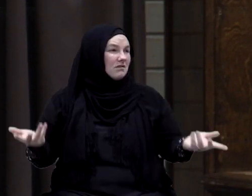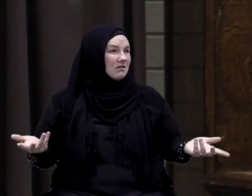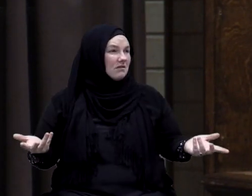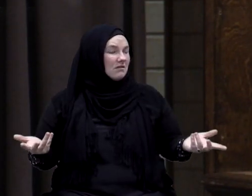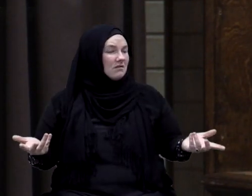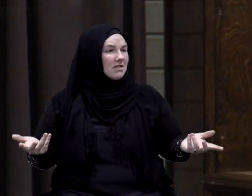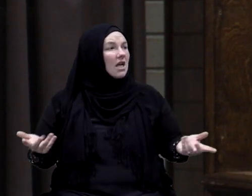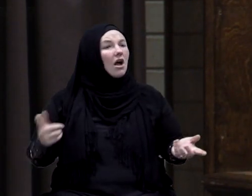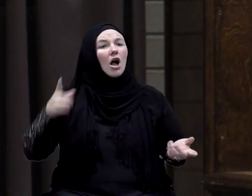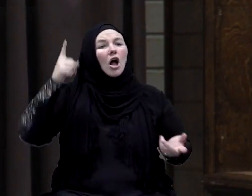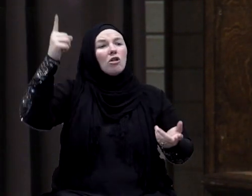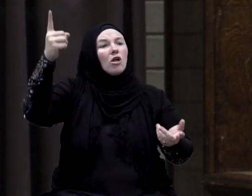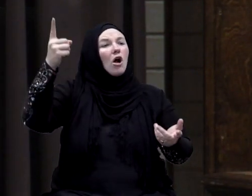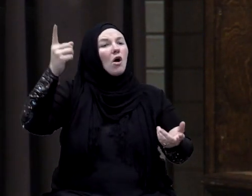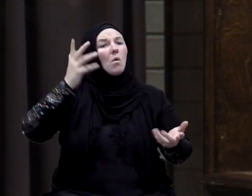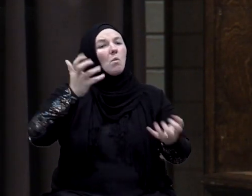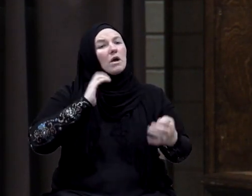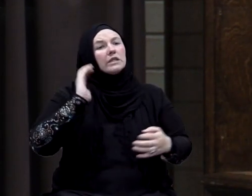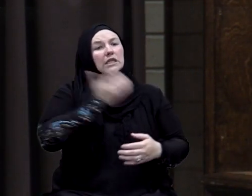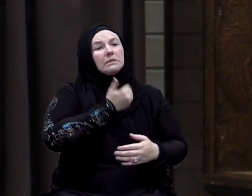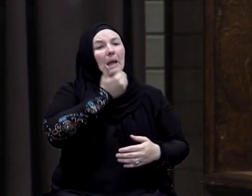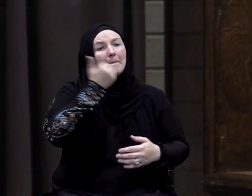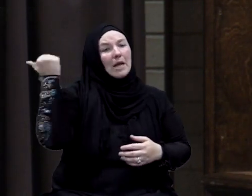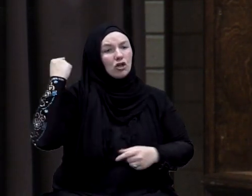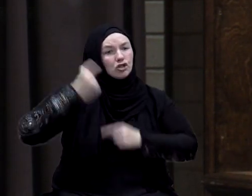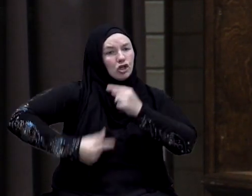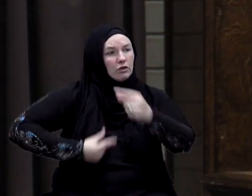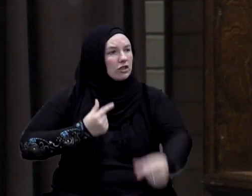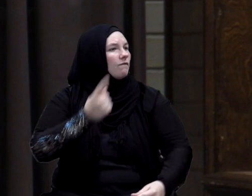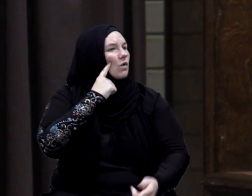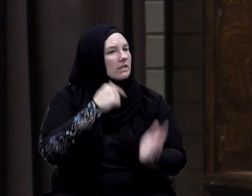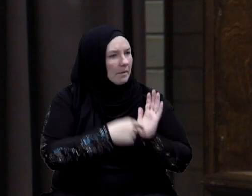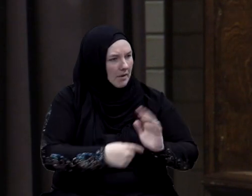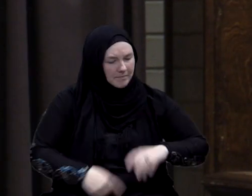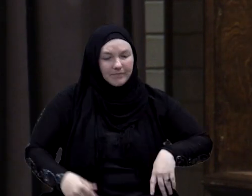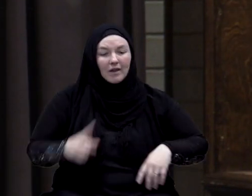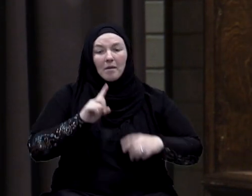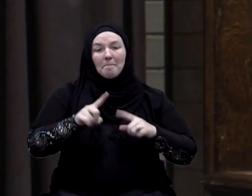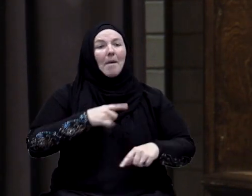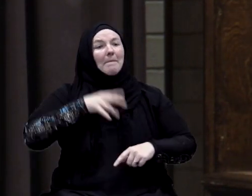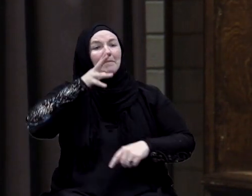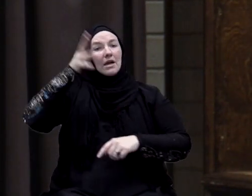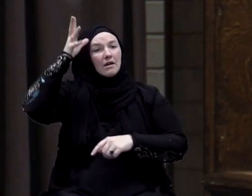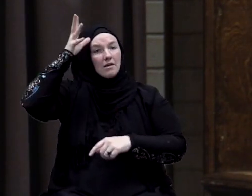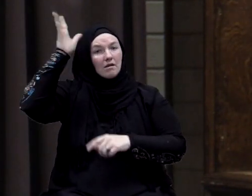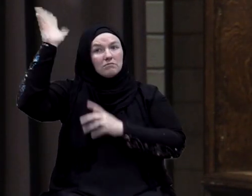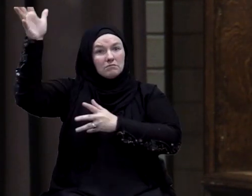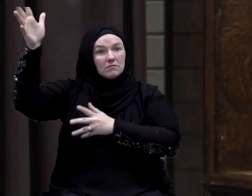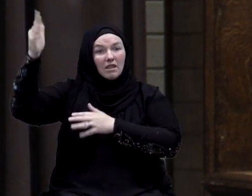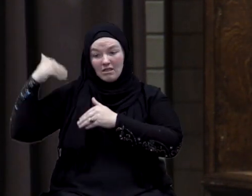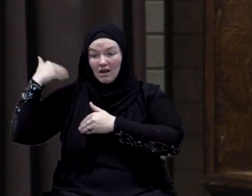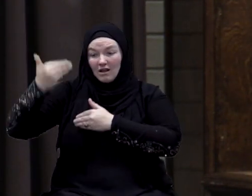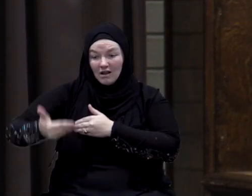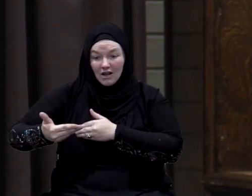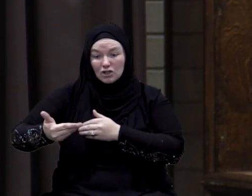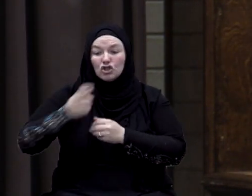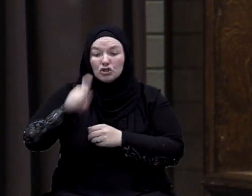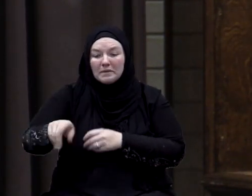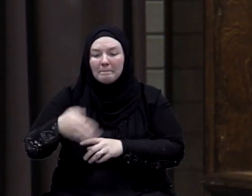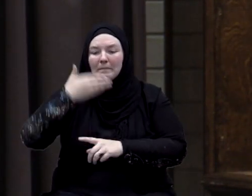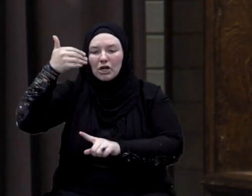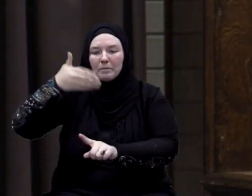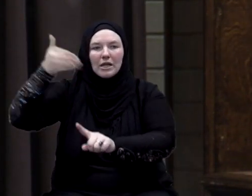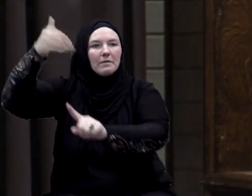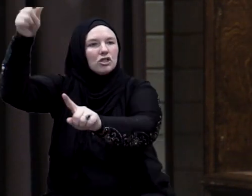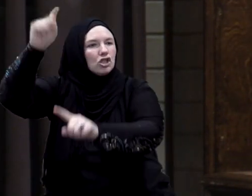us to be a better generation. Every generation should be a better generation. And the only way is to